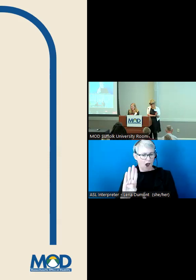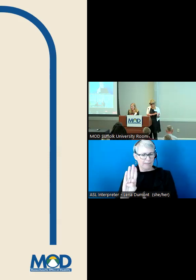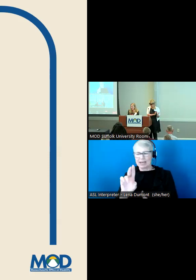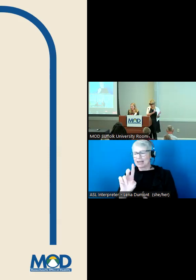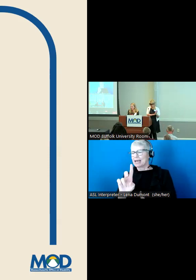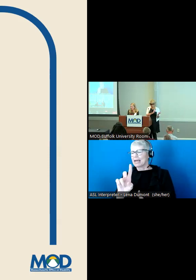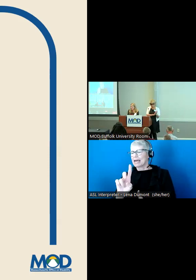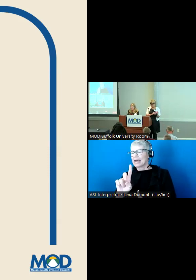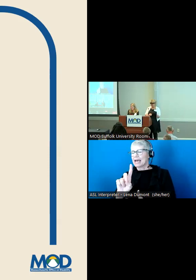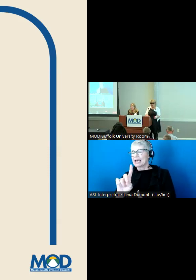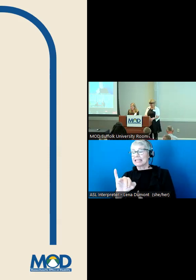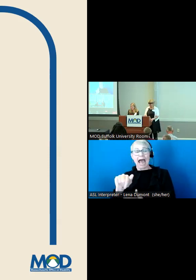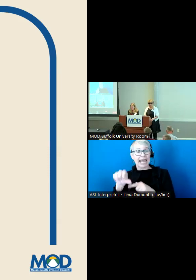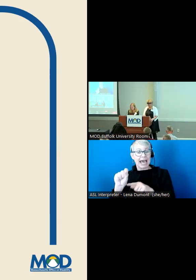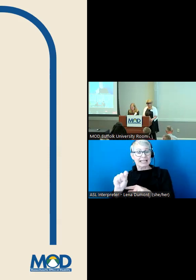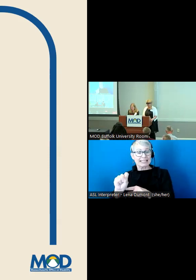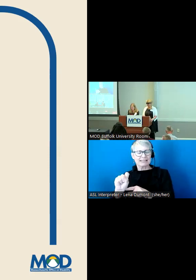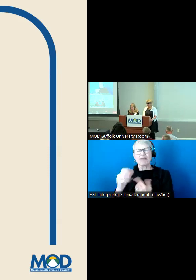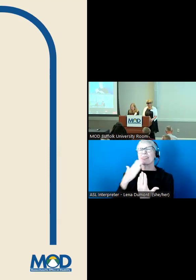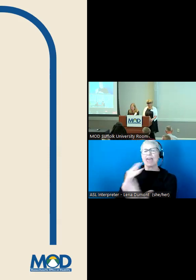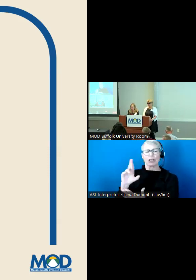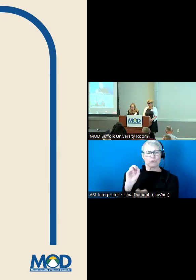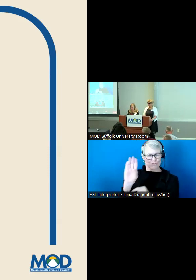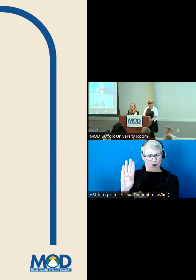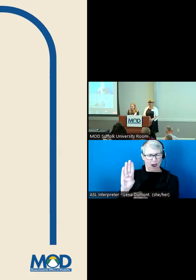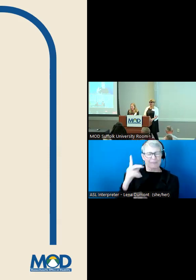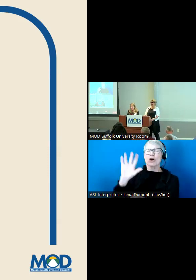with the Human Resource Division.